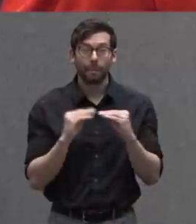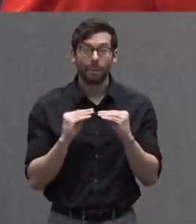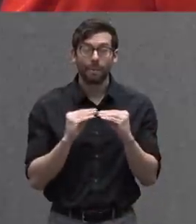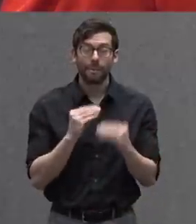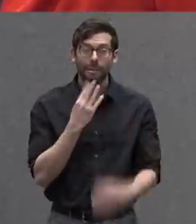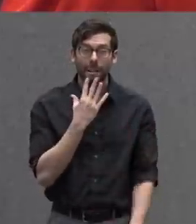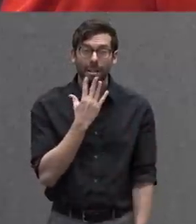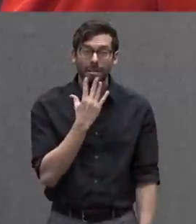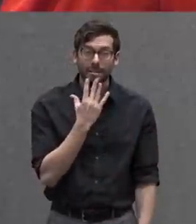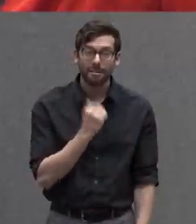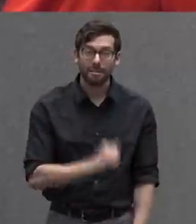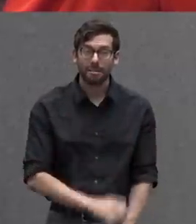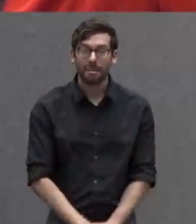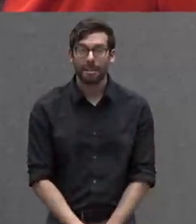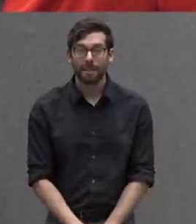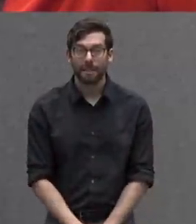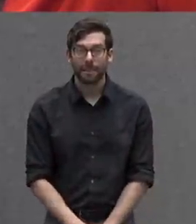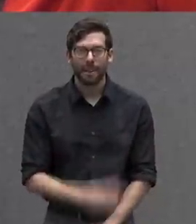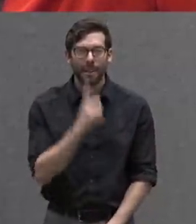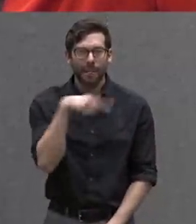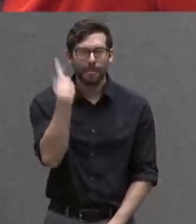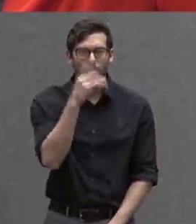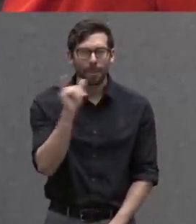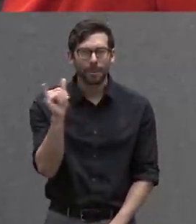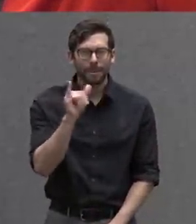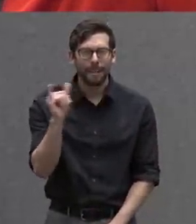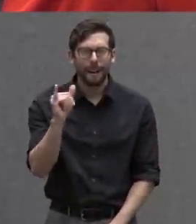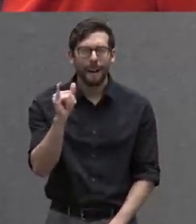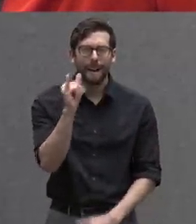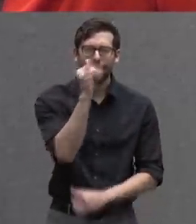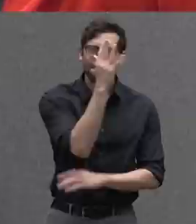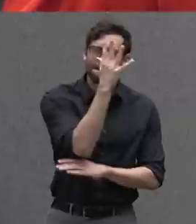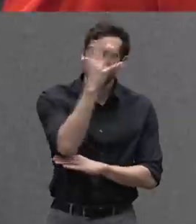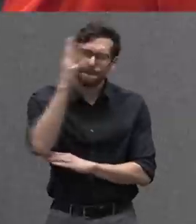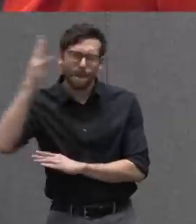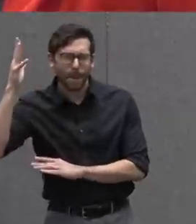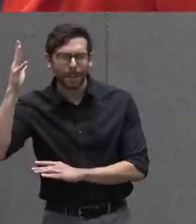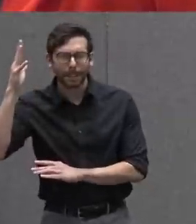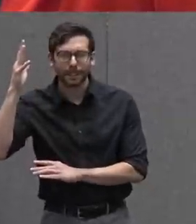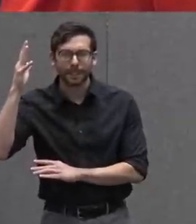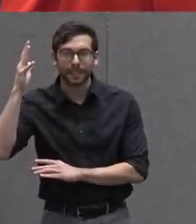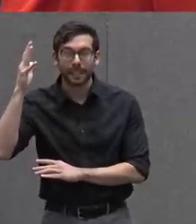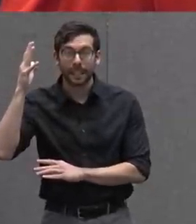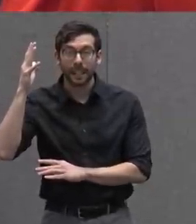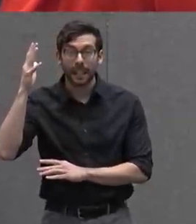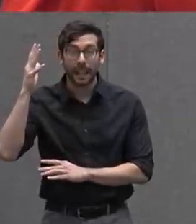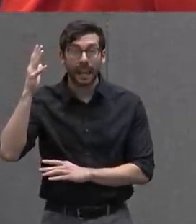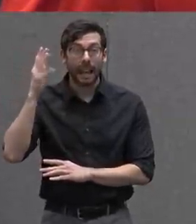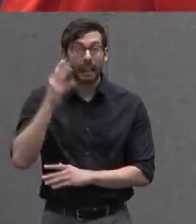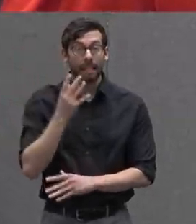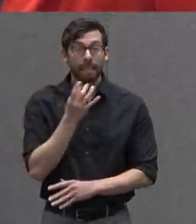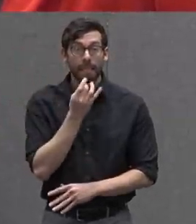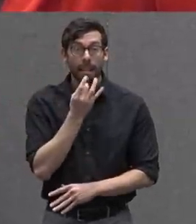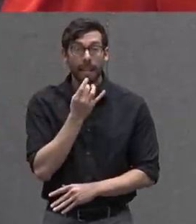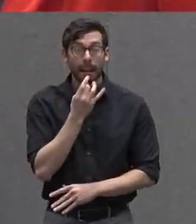It looks like she's in a forest, and the lanterns are still guiding her path.